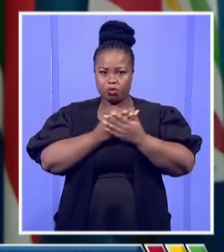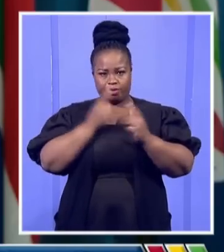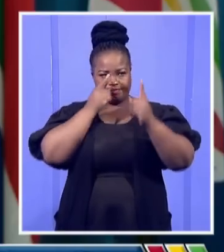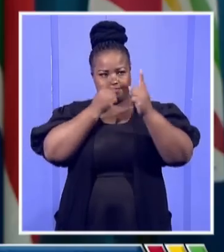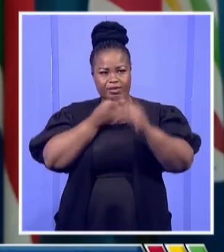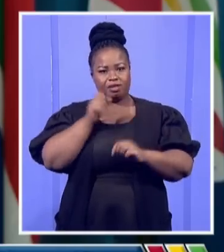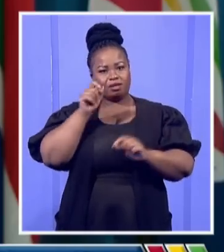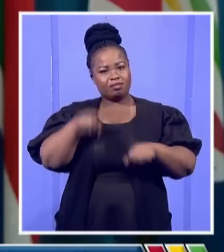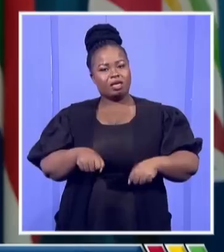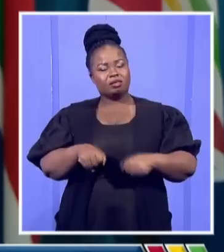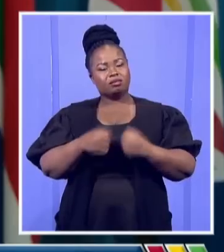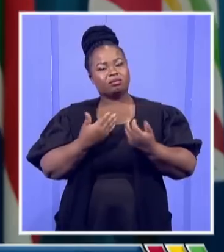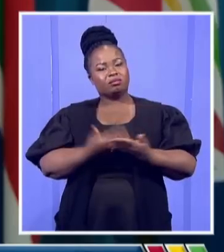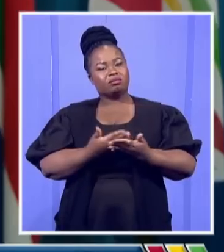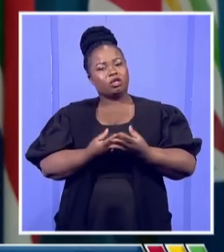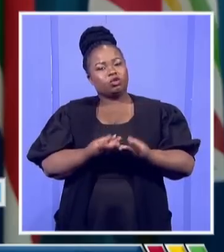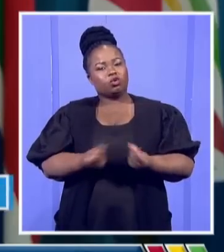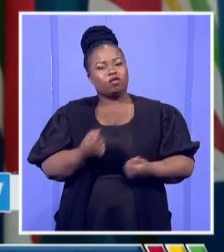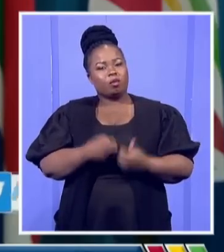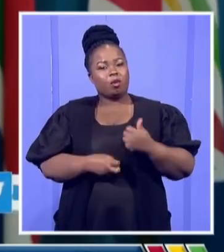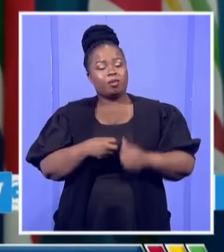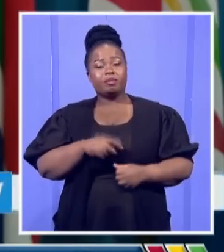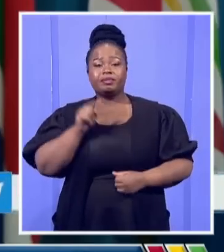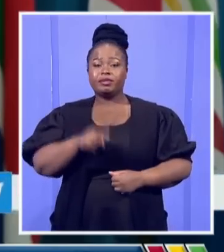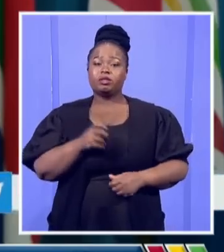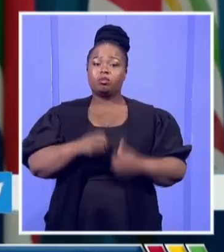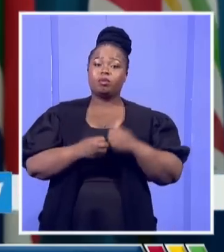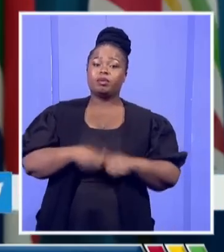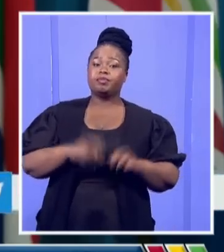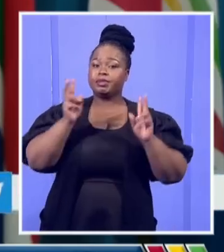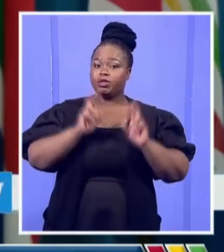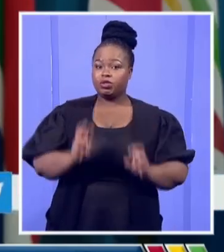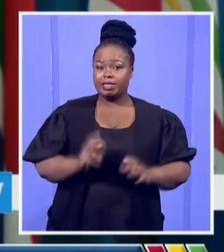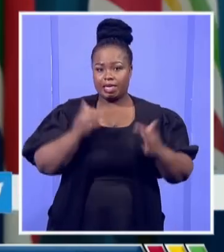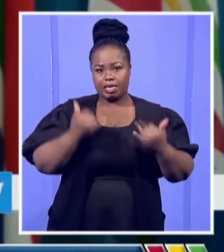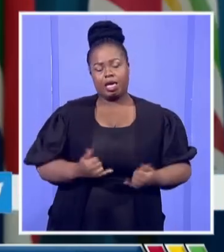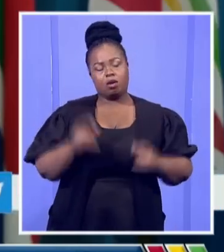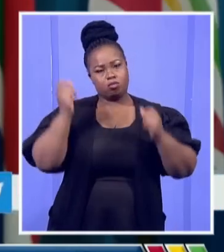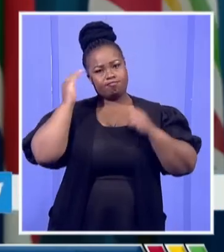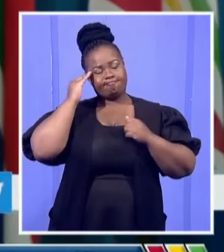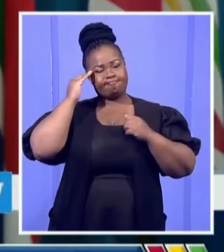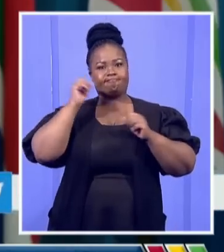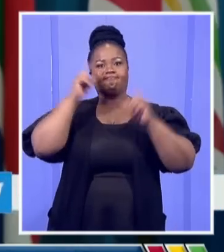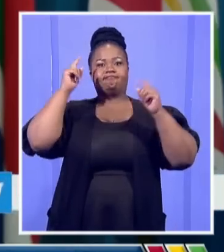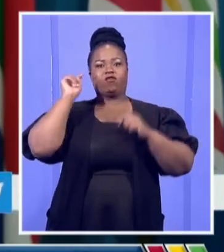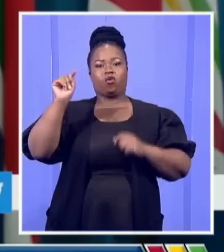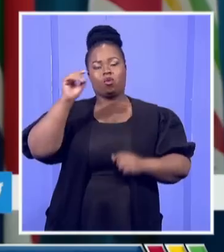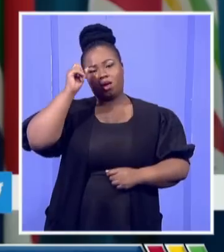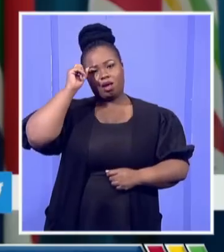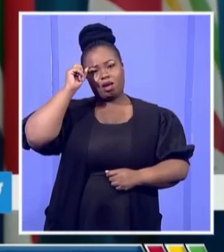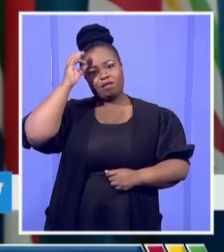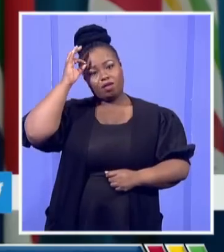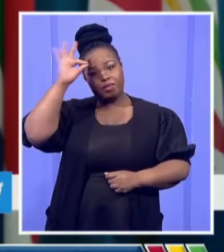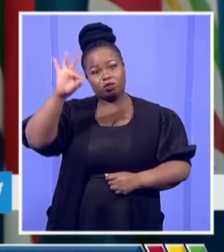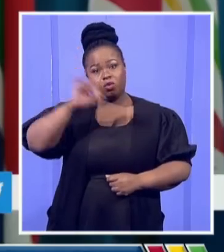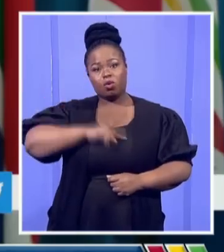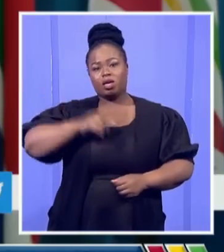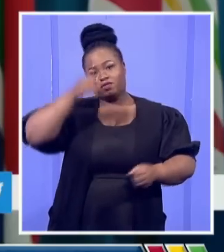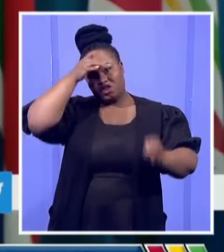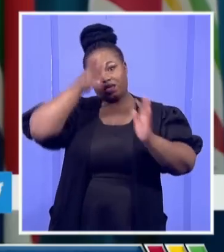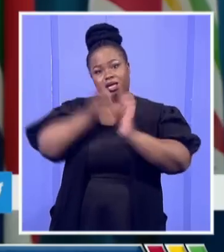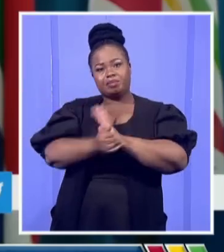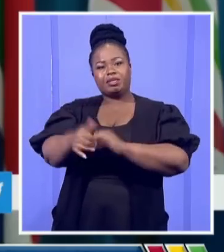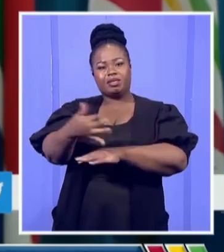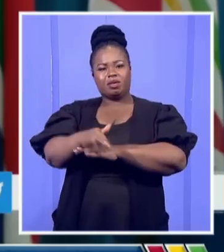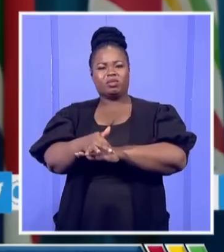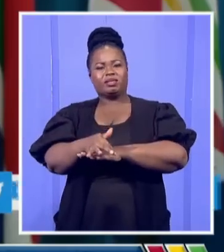problems. And this electricity crisis must now be a wake-up call to government that expert outside